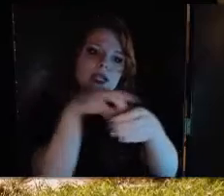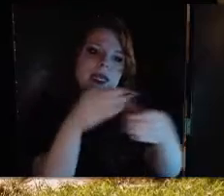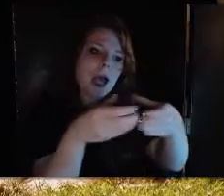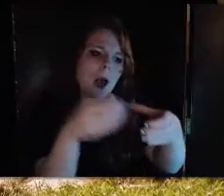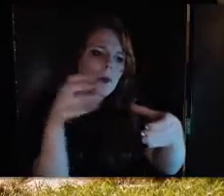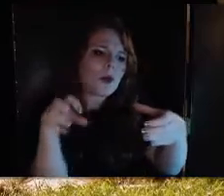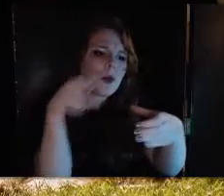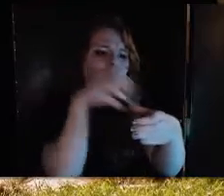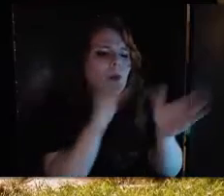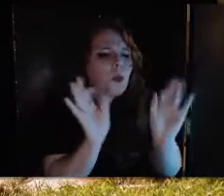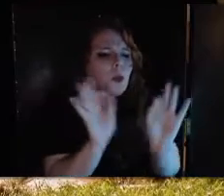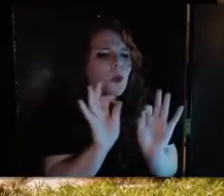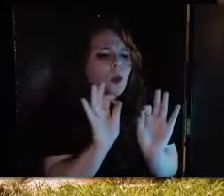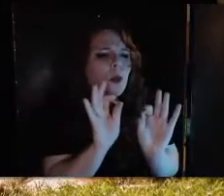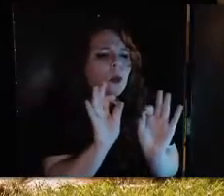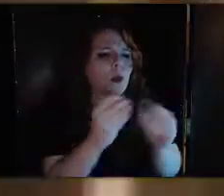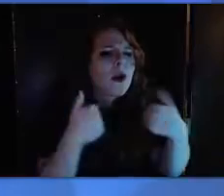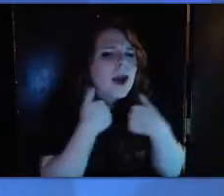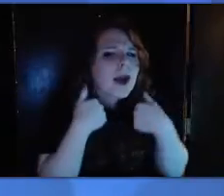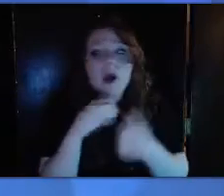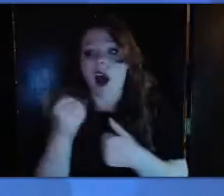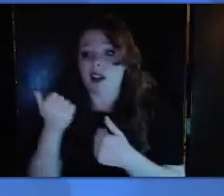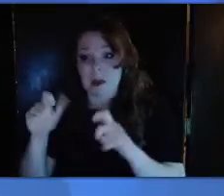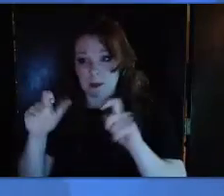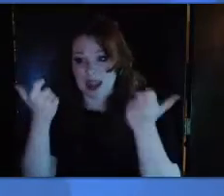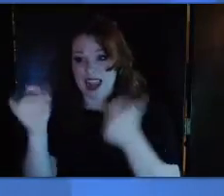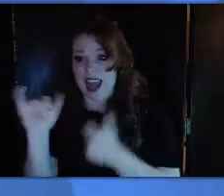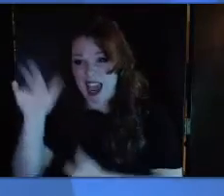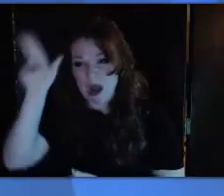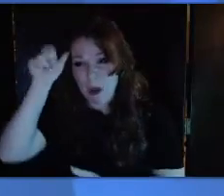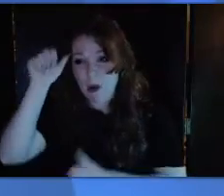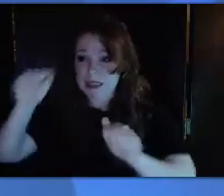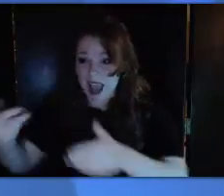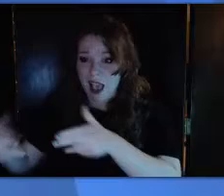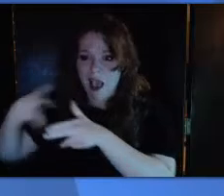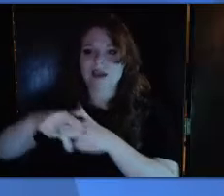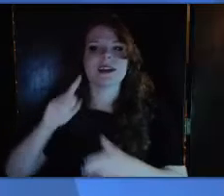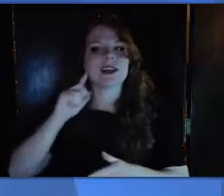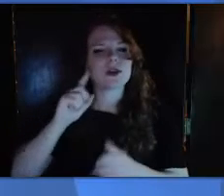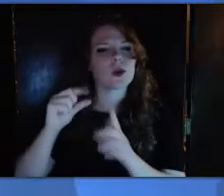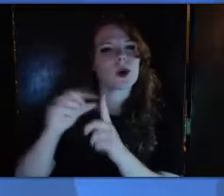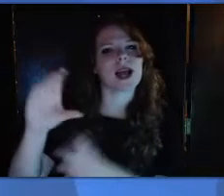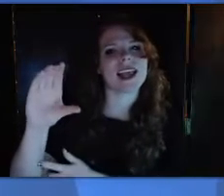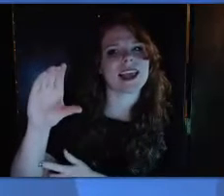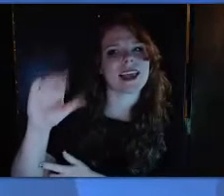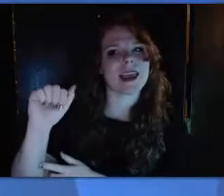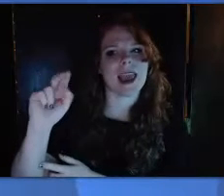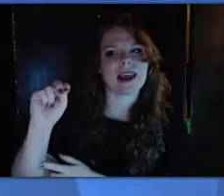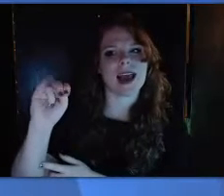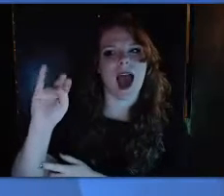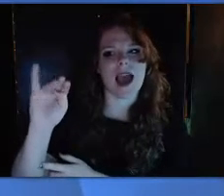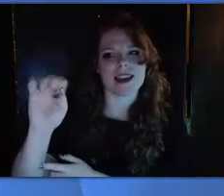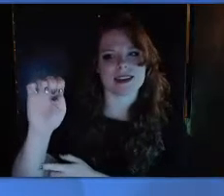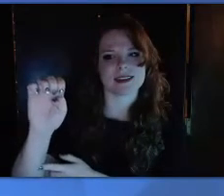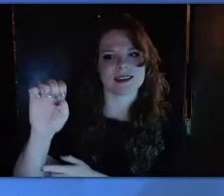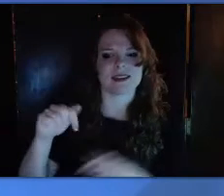be ridden like a horse. You will sometimes hear these animals referred to as canines. Can you think of it?